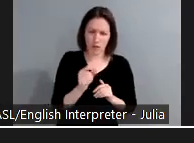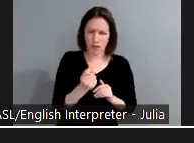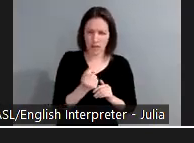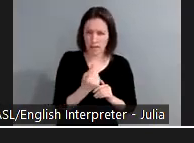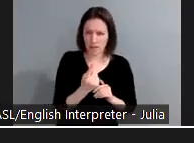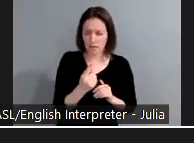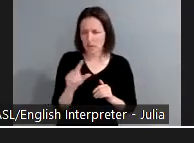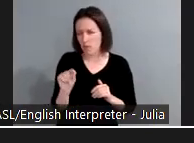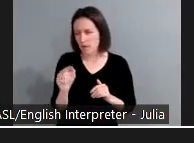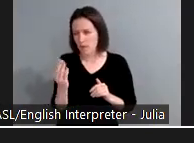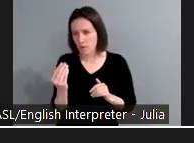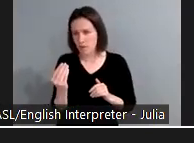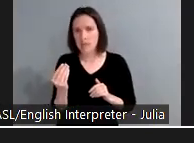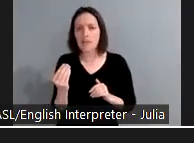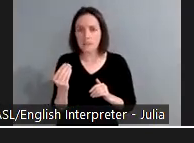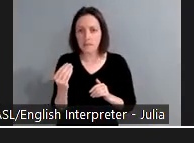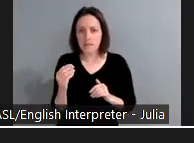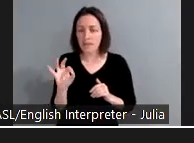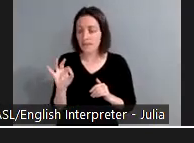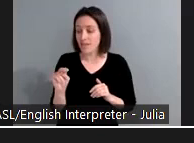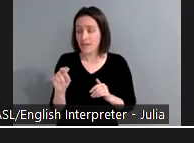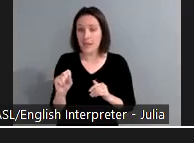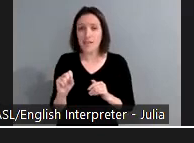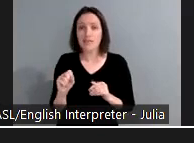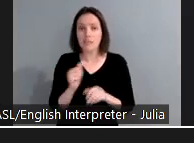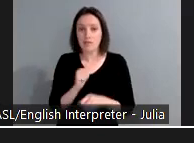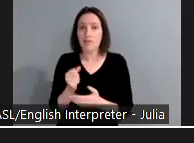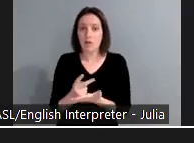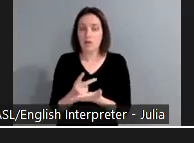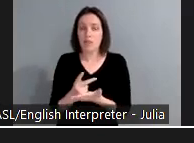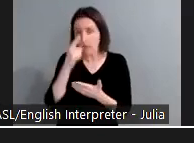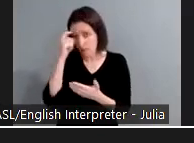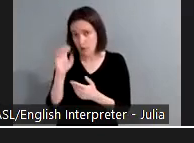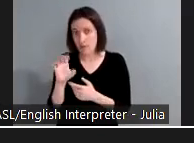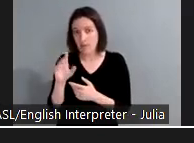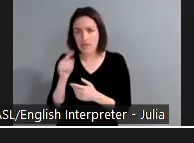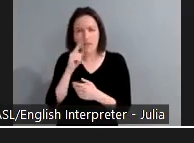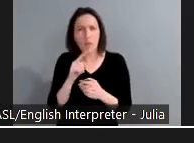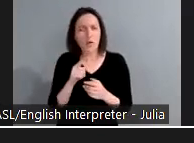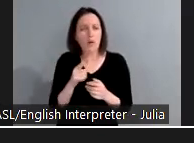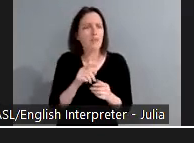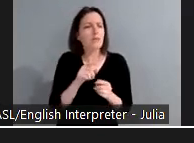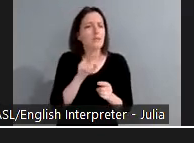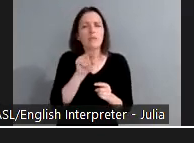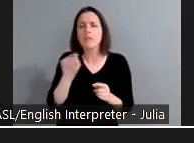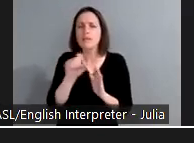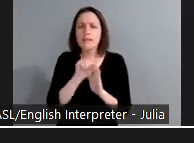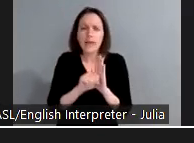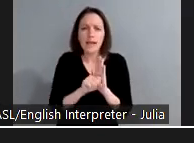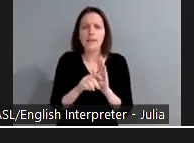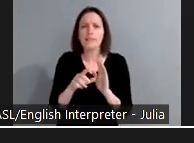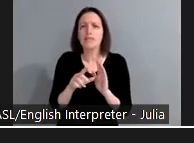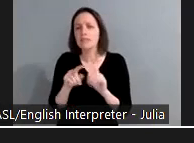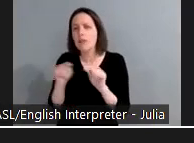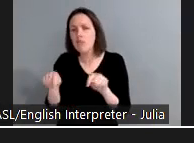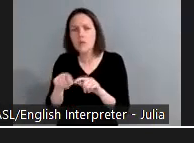FNS authorized a Summer EBT demonstration project for select states and territories to be able to test the